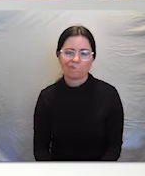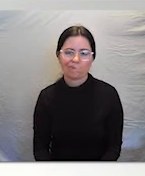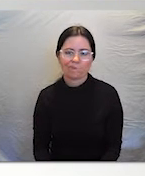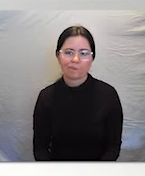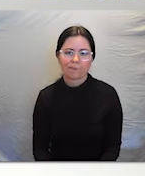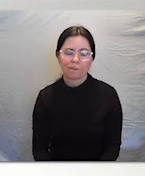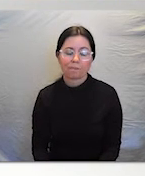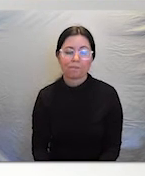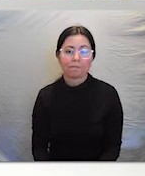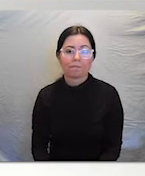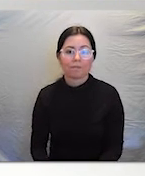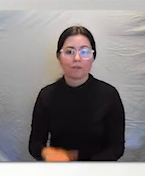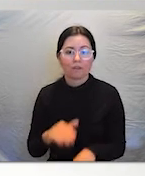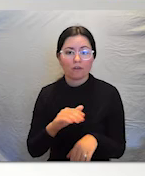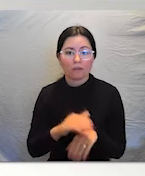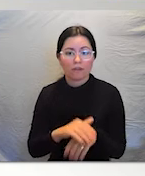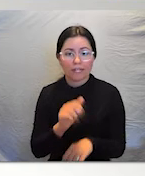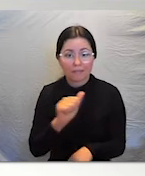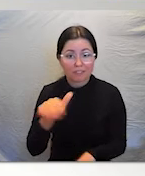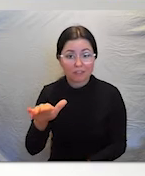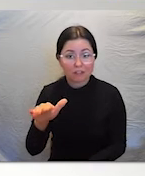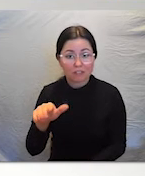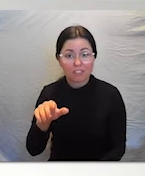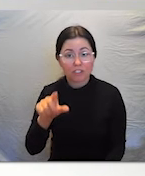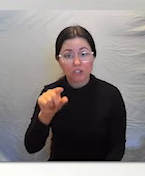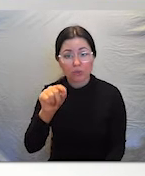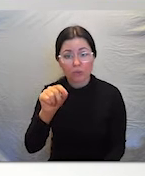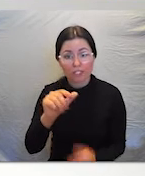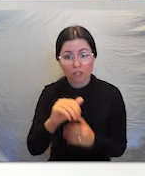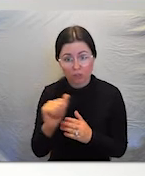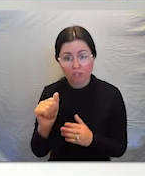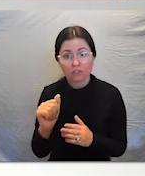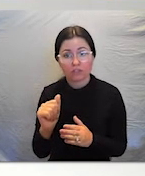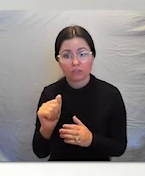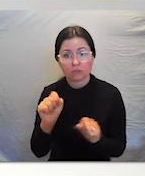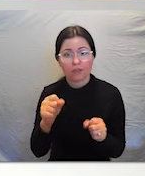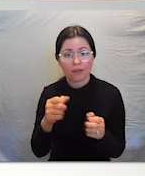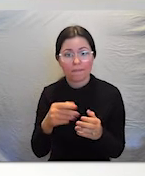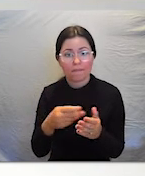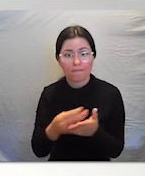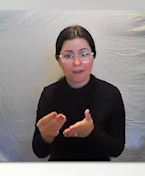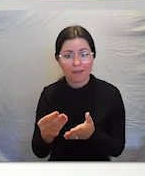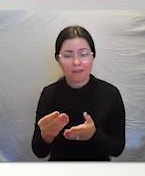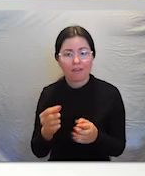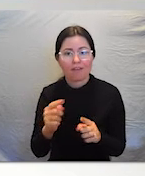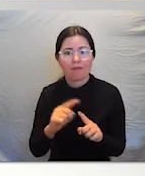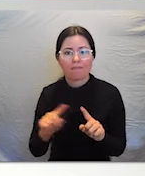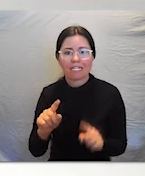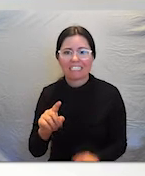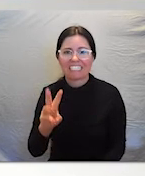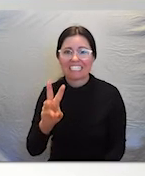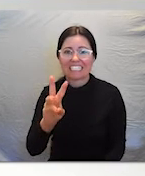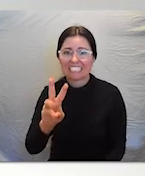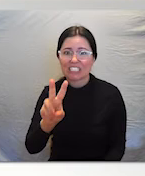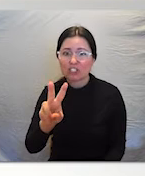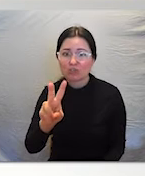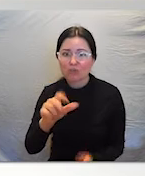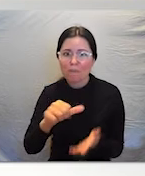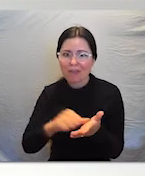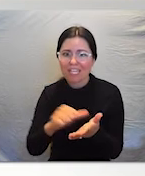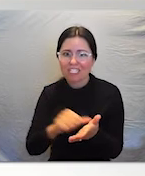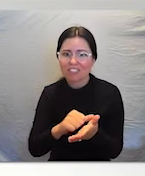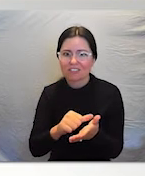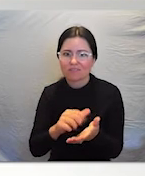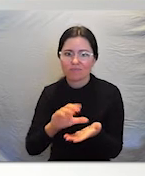this guide? On Amazon, it's $20, but it's like 62 pages long, and it took a long time